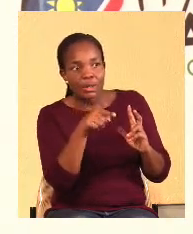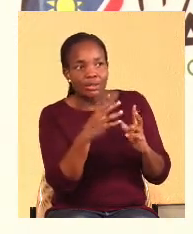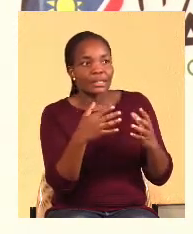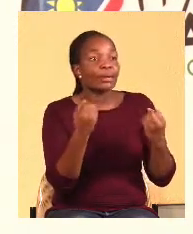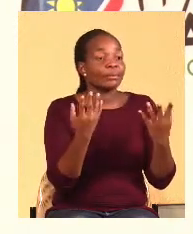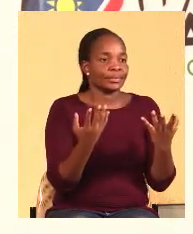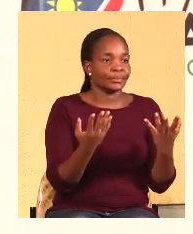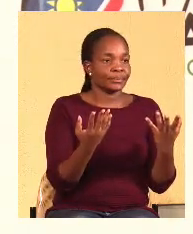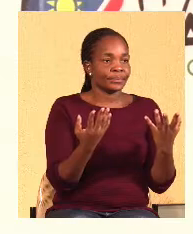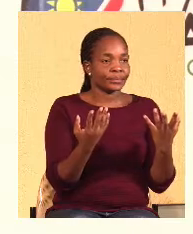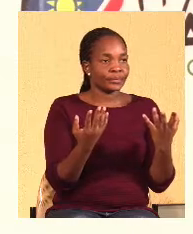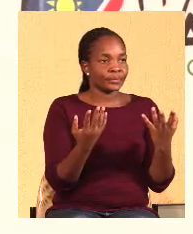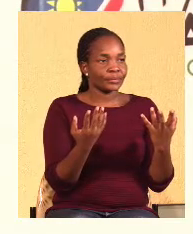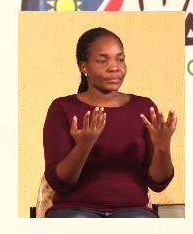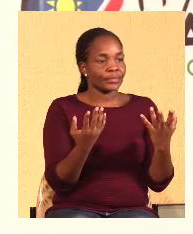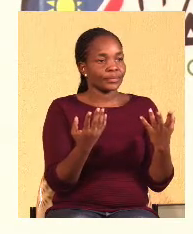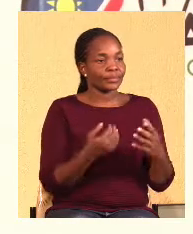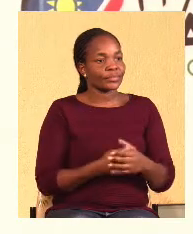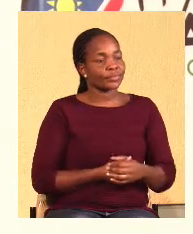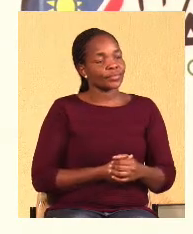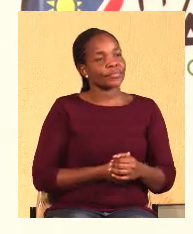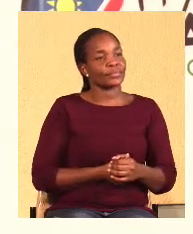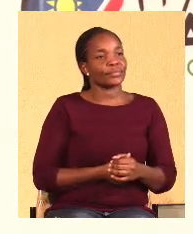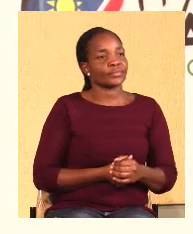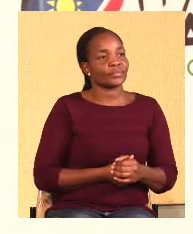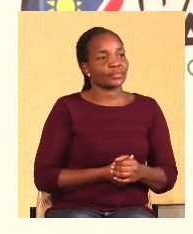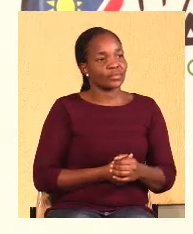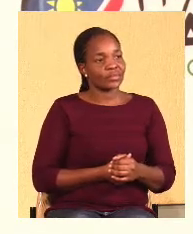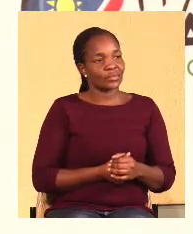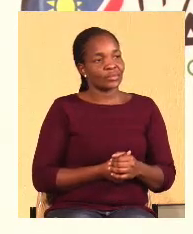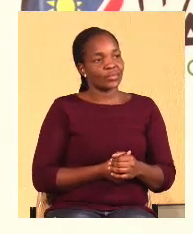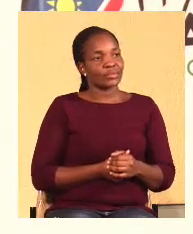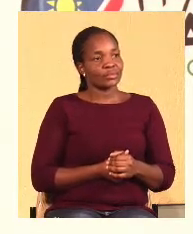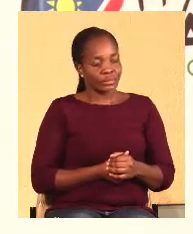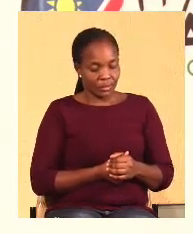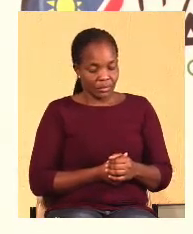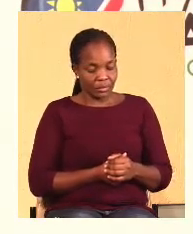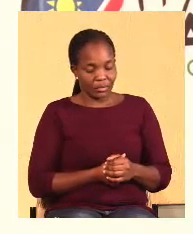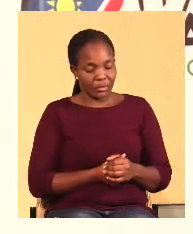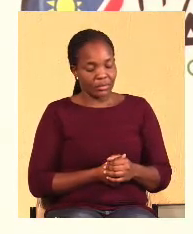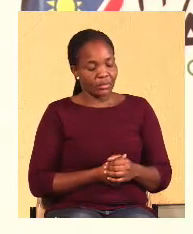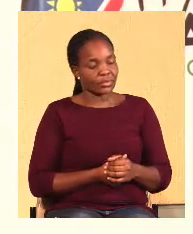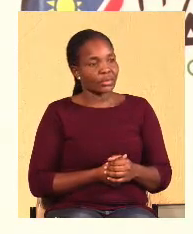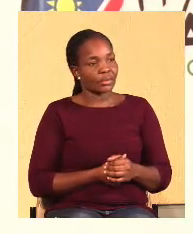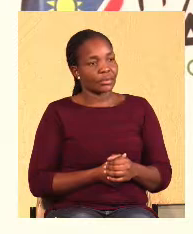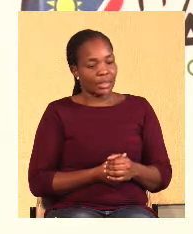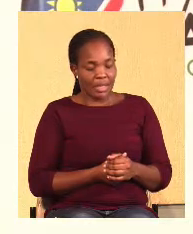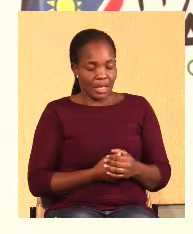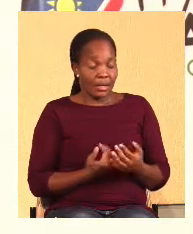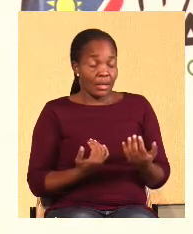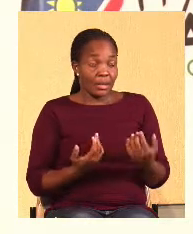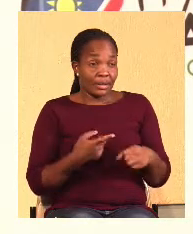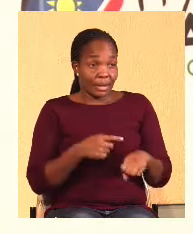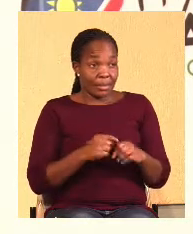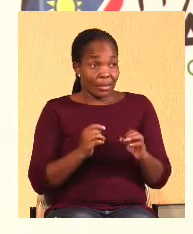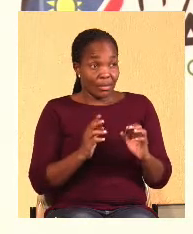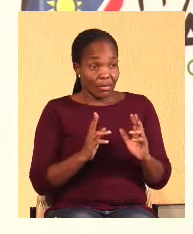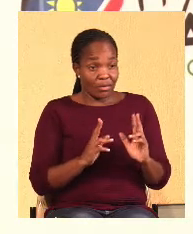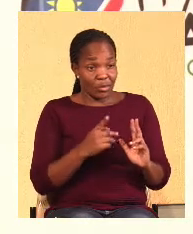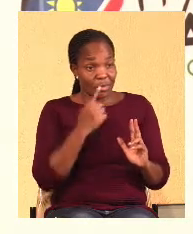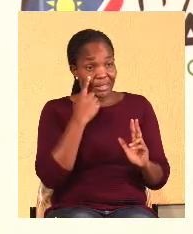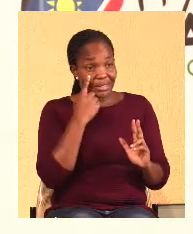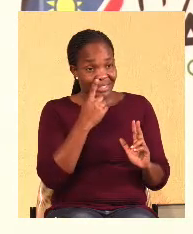we are realizing is that maybe with time people start to realize the magnitude and the